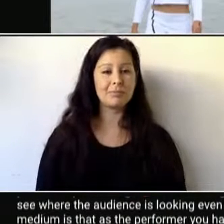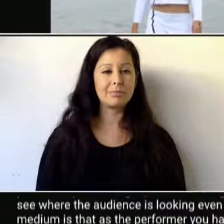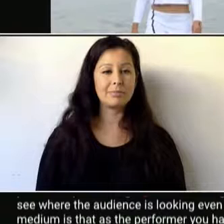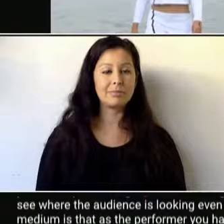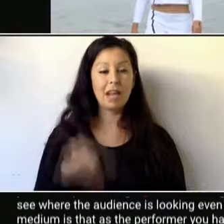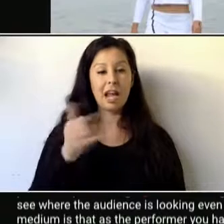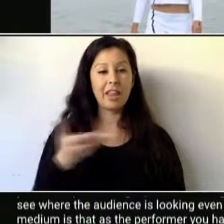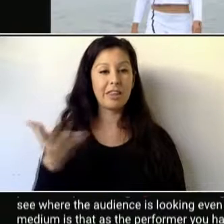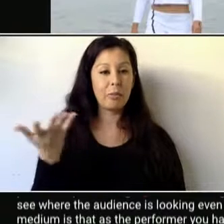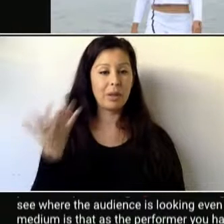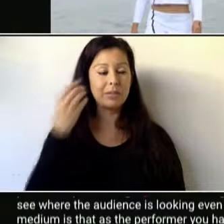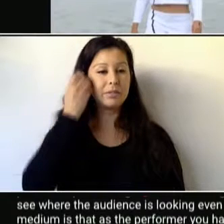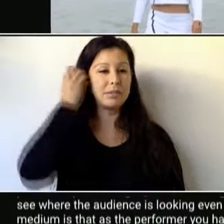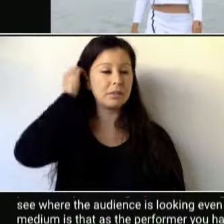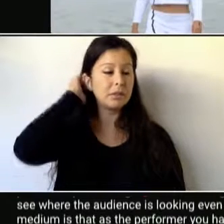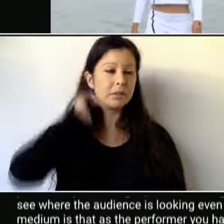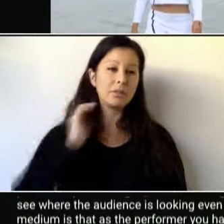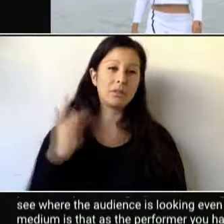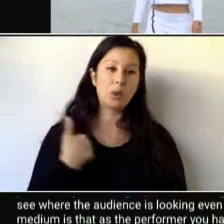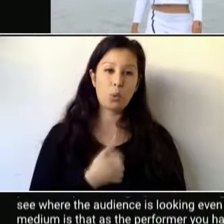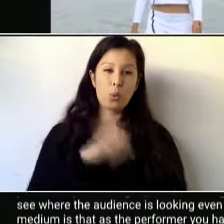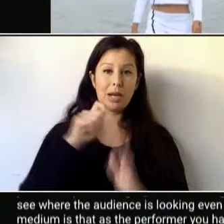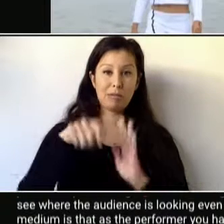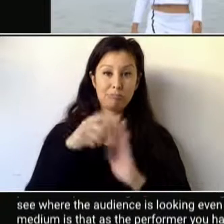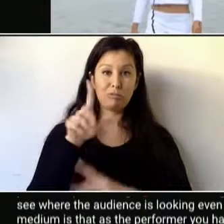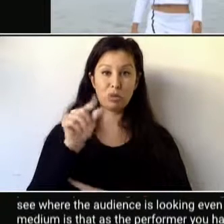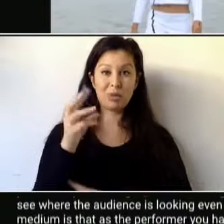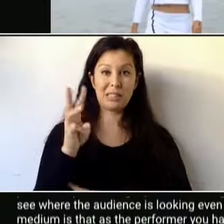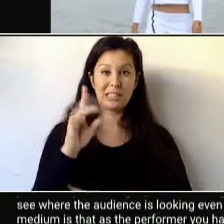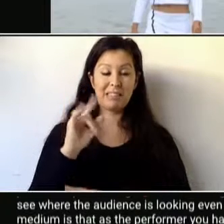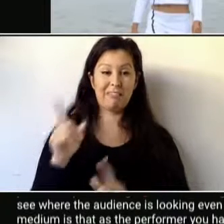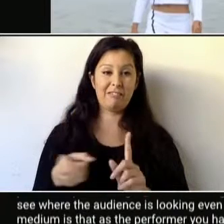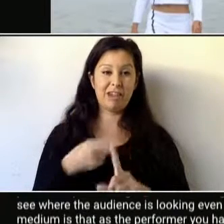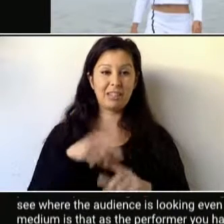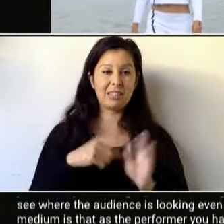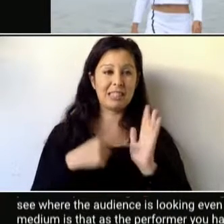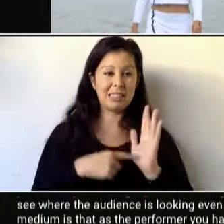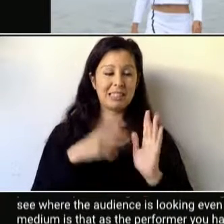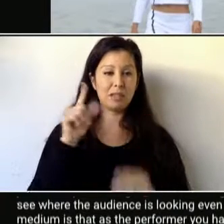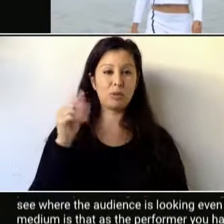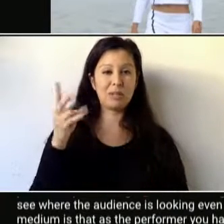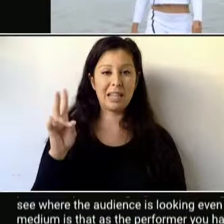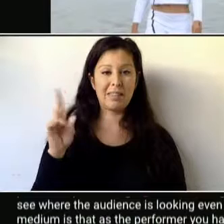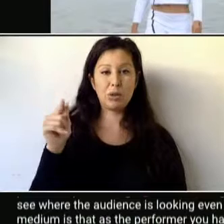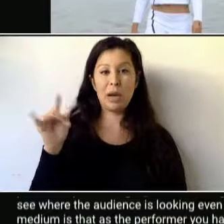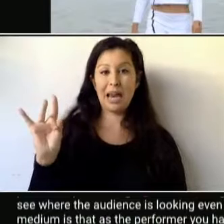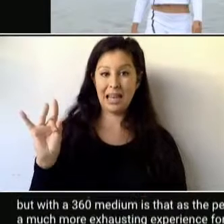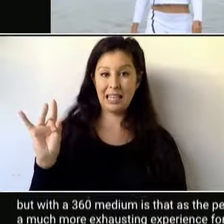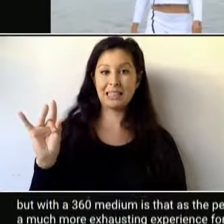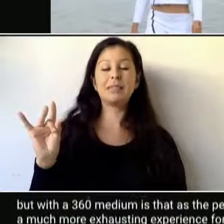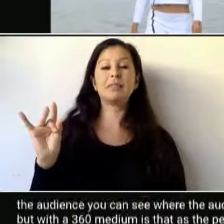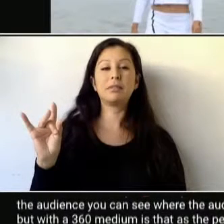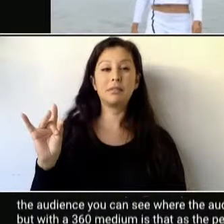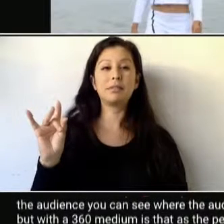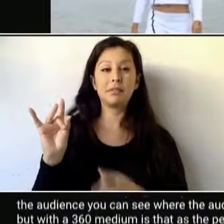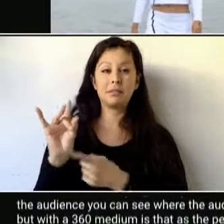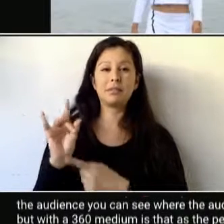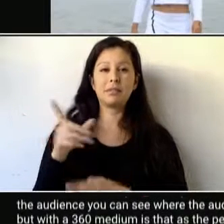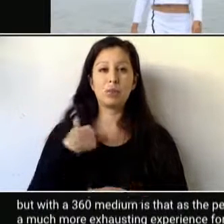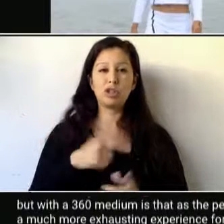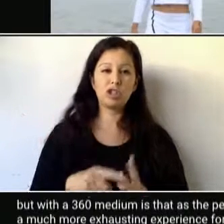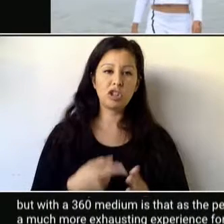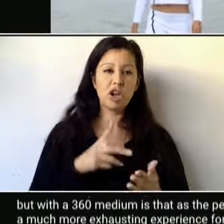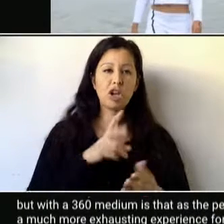Another thing is like when we made this in 2016, which is we first started doing the demo, 2017, 2018 is when we start touring the